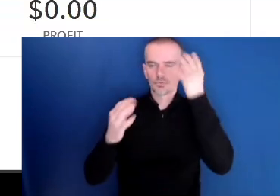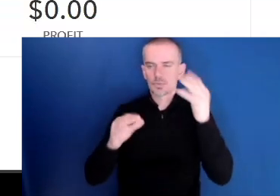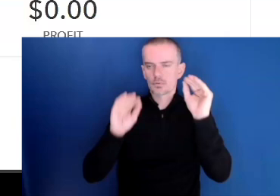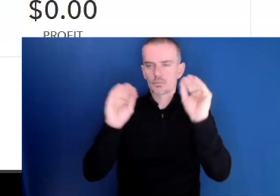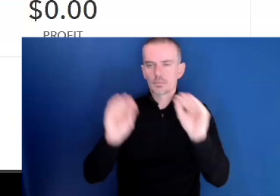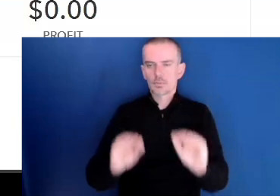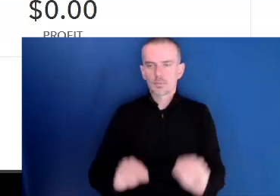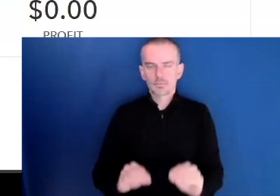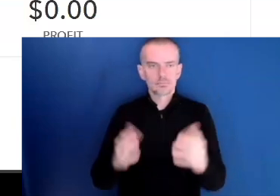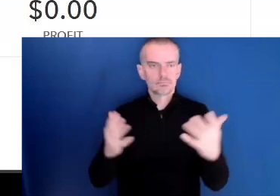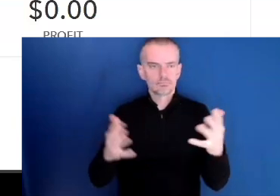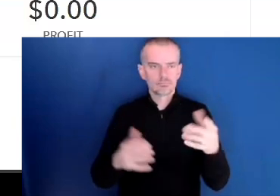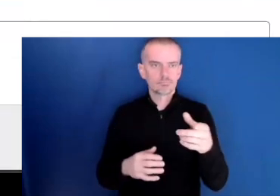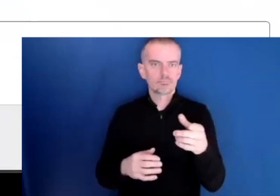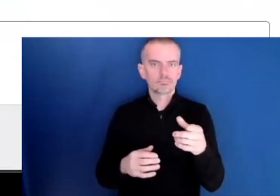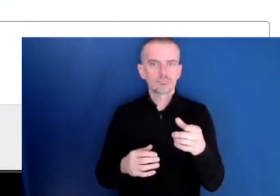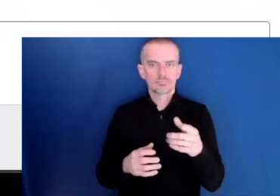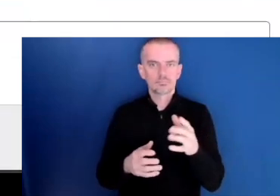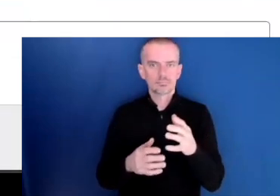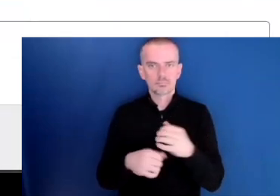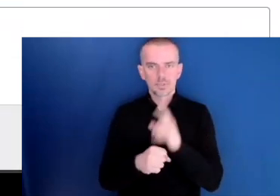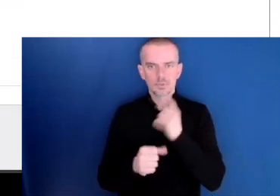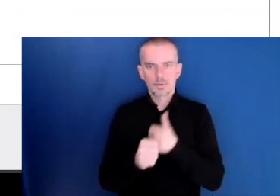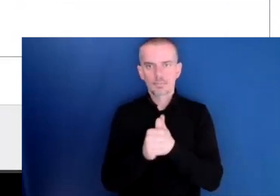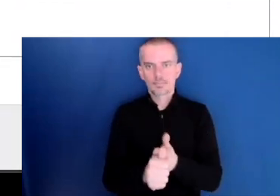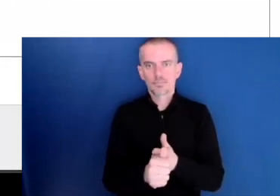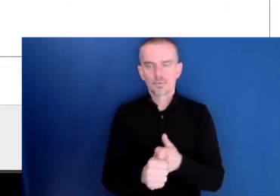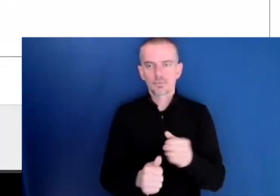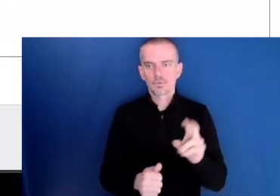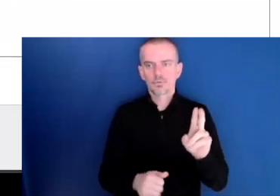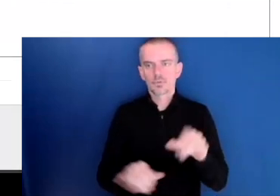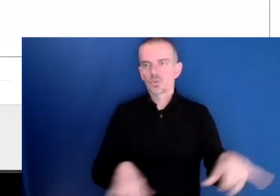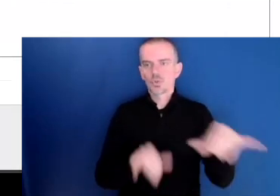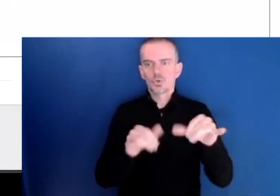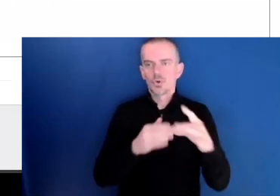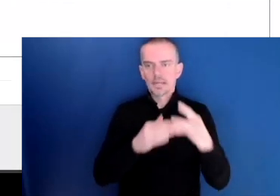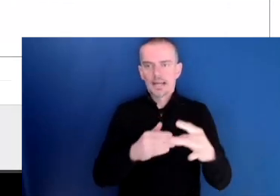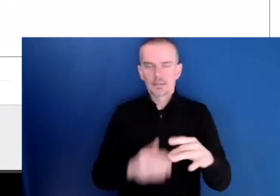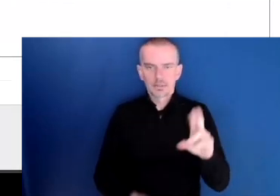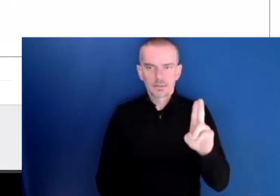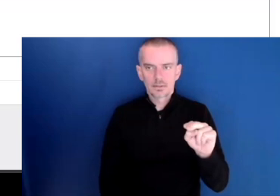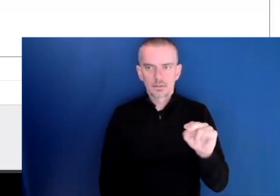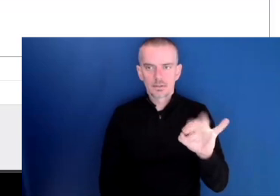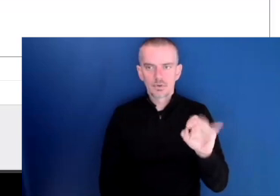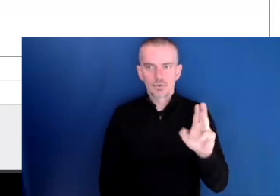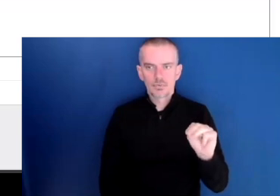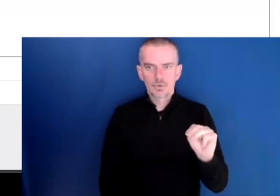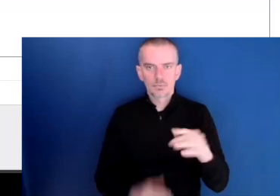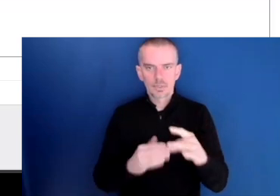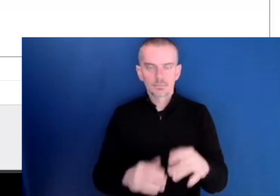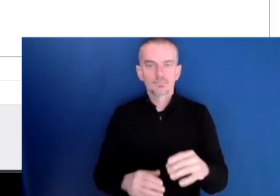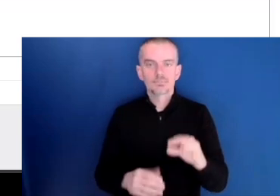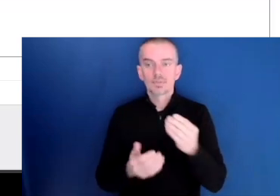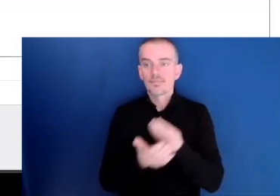needed so that I'm in compliance with the uniform guidance, right? So the funder is going to be Federal Funder